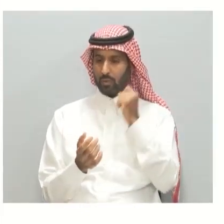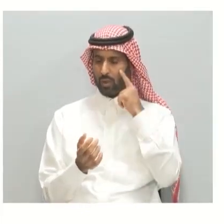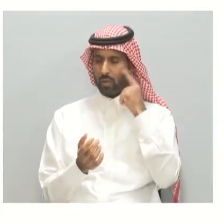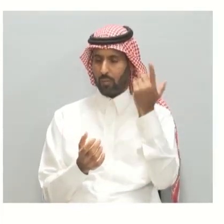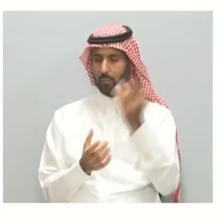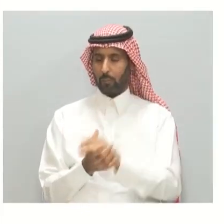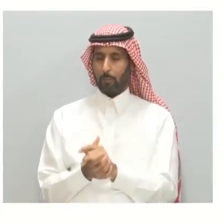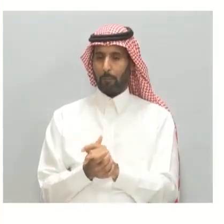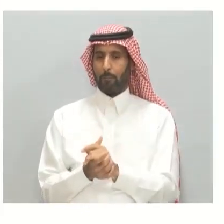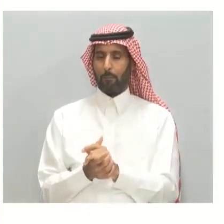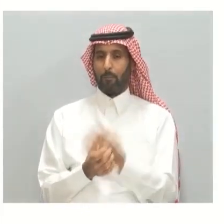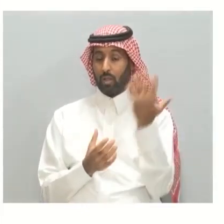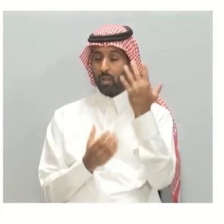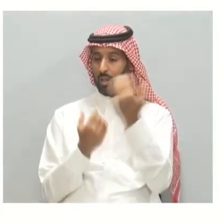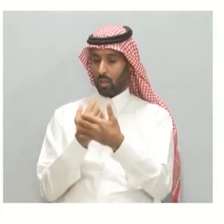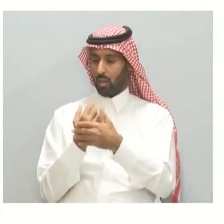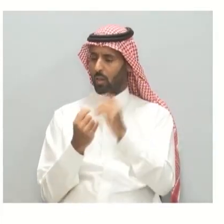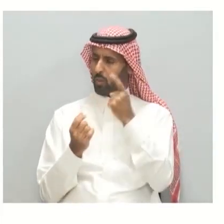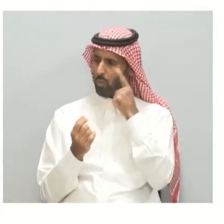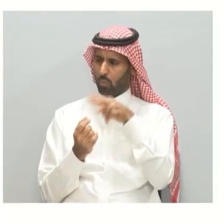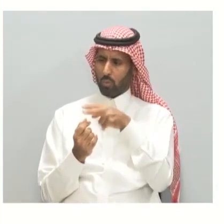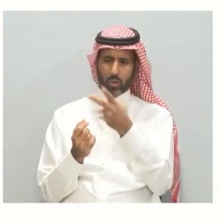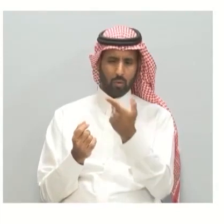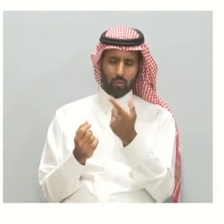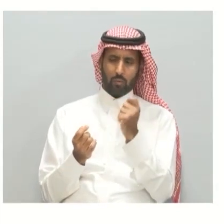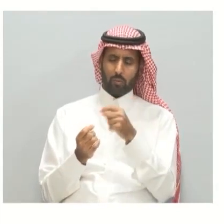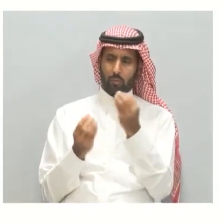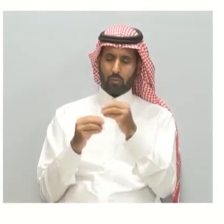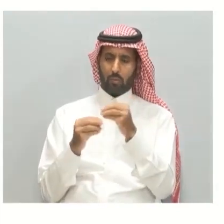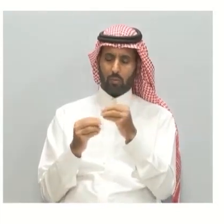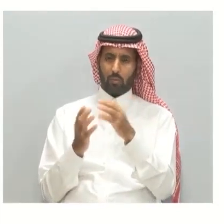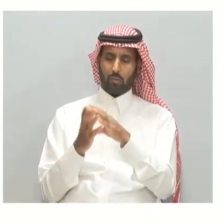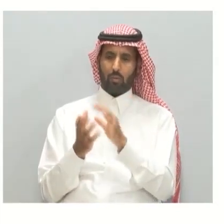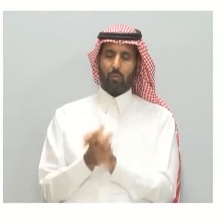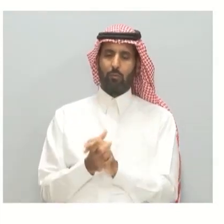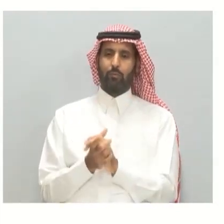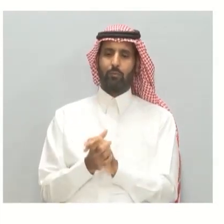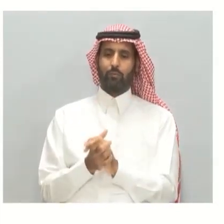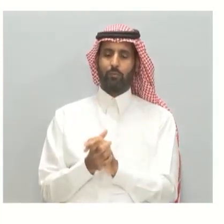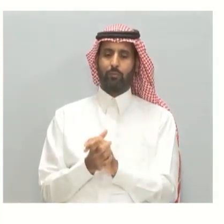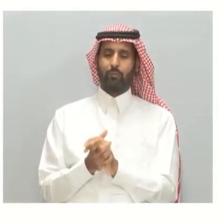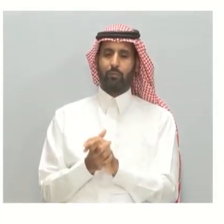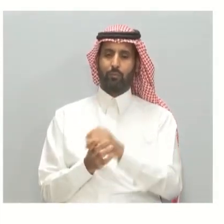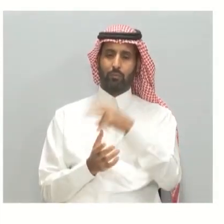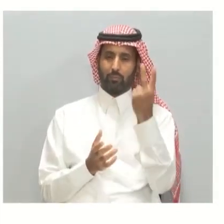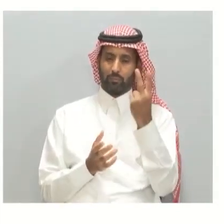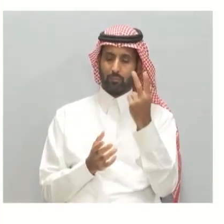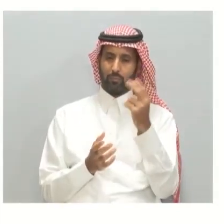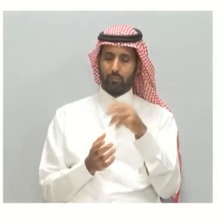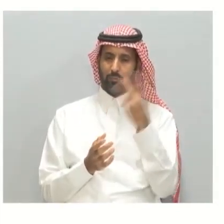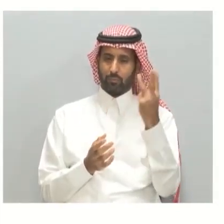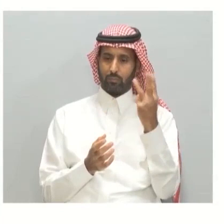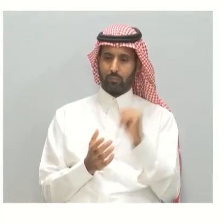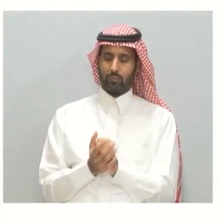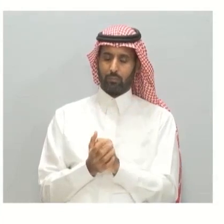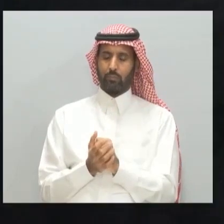arborist? Let's check the answer here together. Objective information is presented in paragraphs two and three, or which